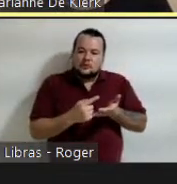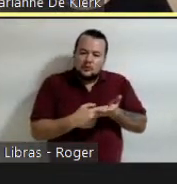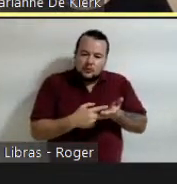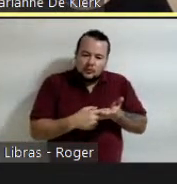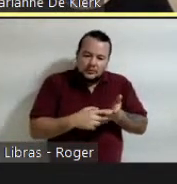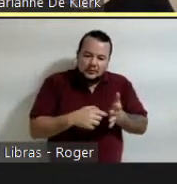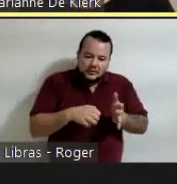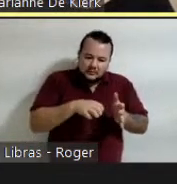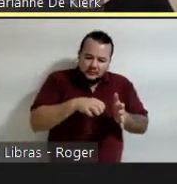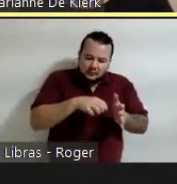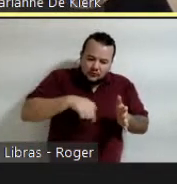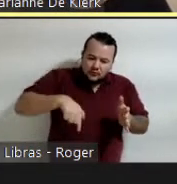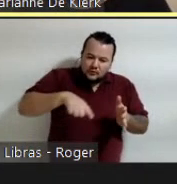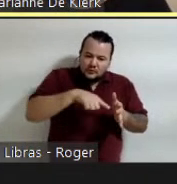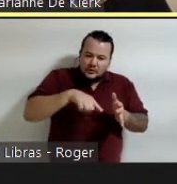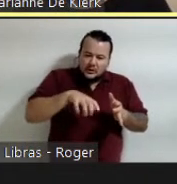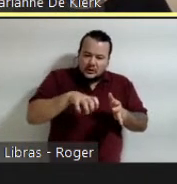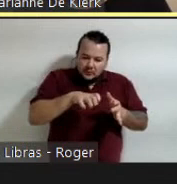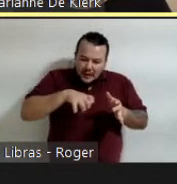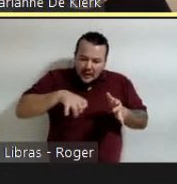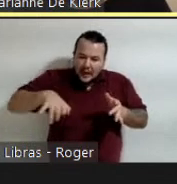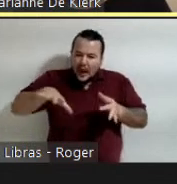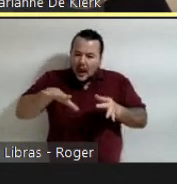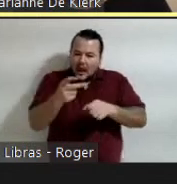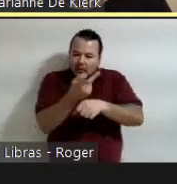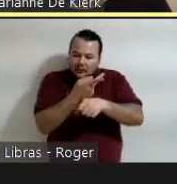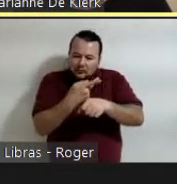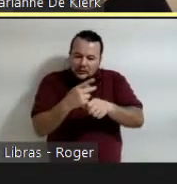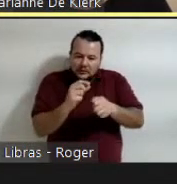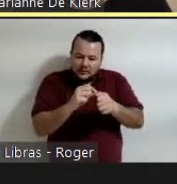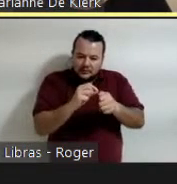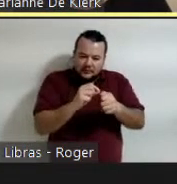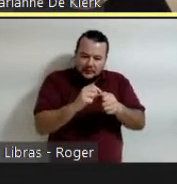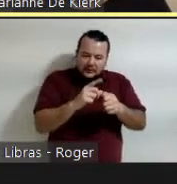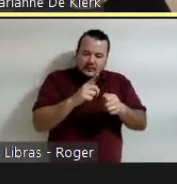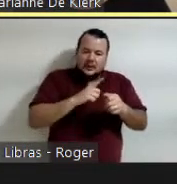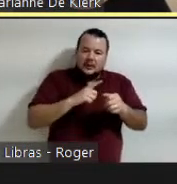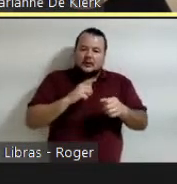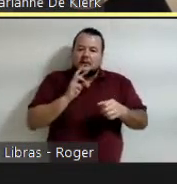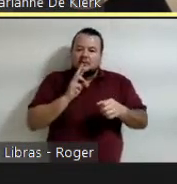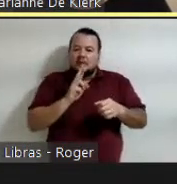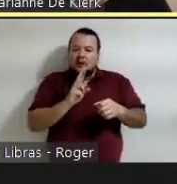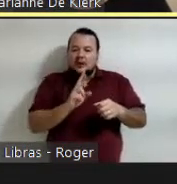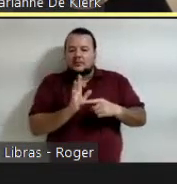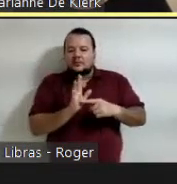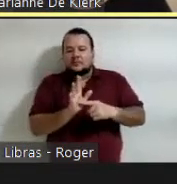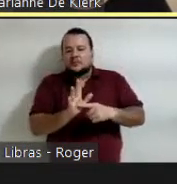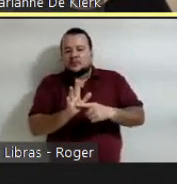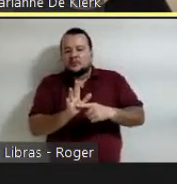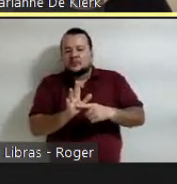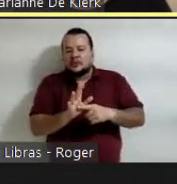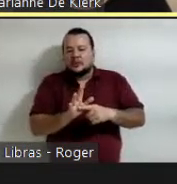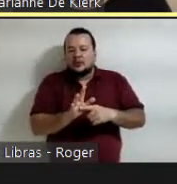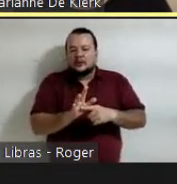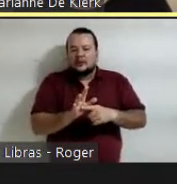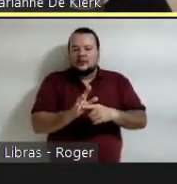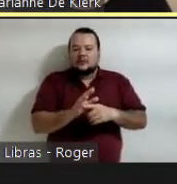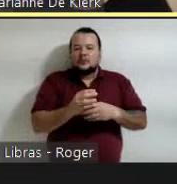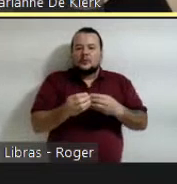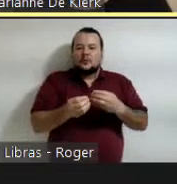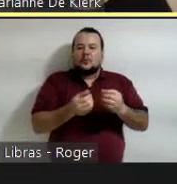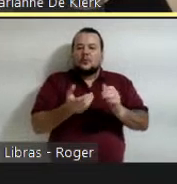this. That was resulted in this arcade with a very strong floor patterns laid out in